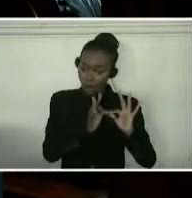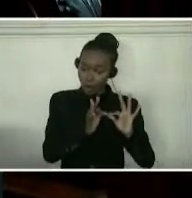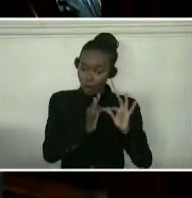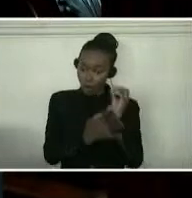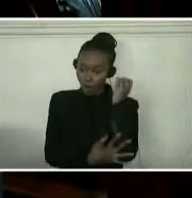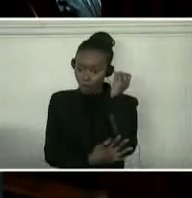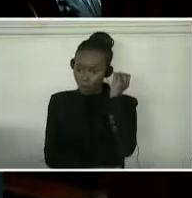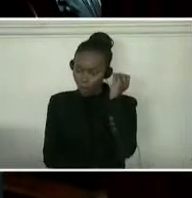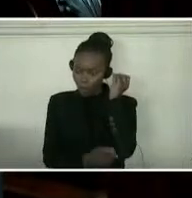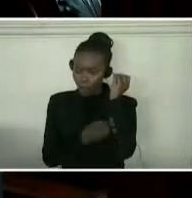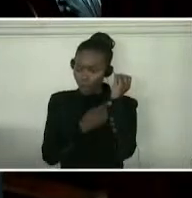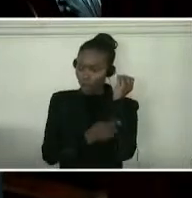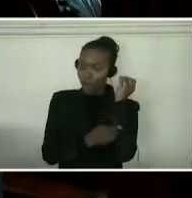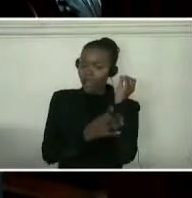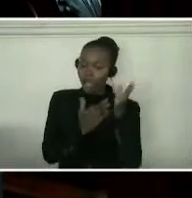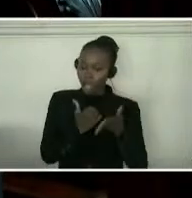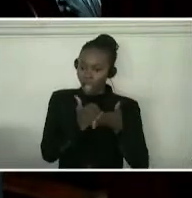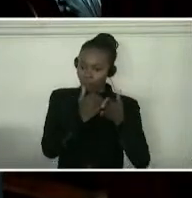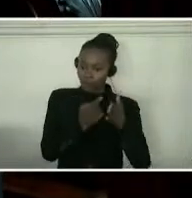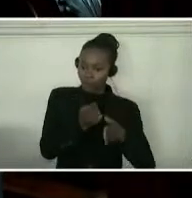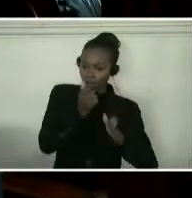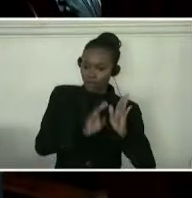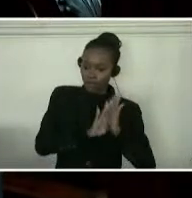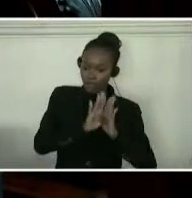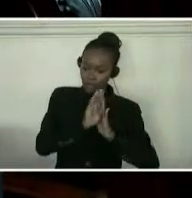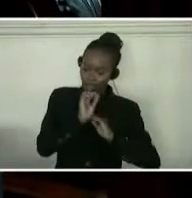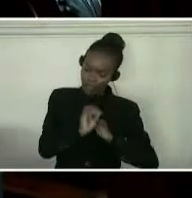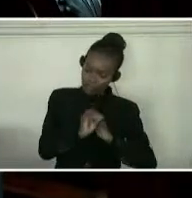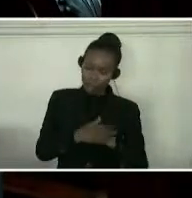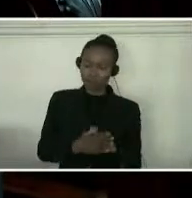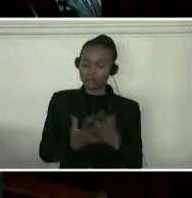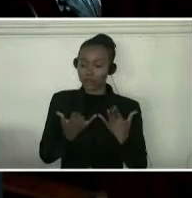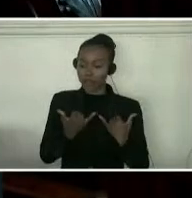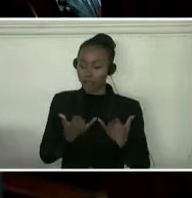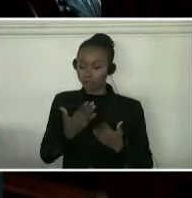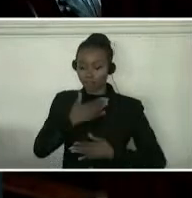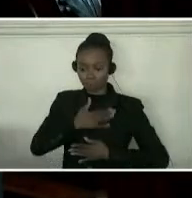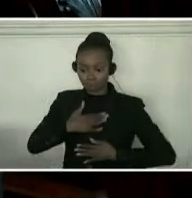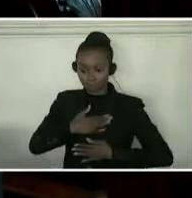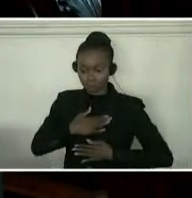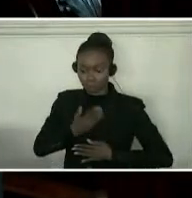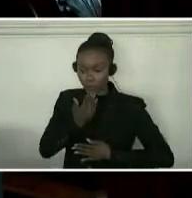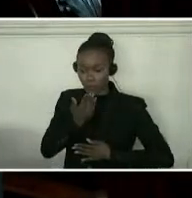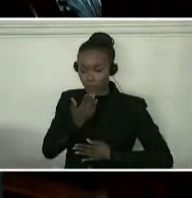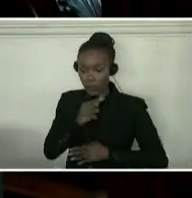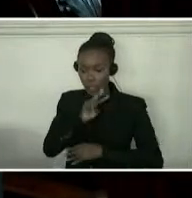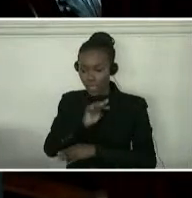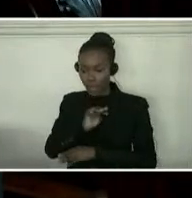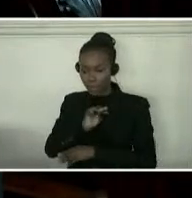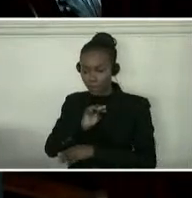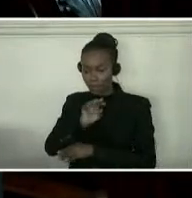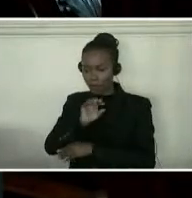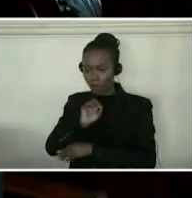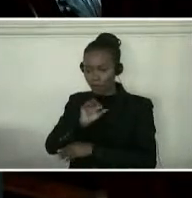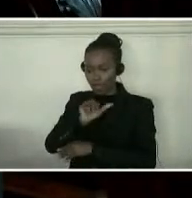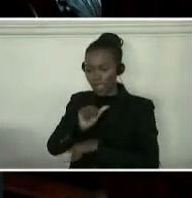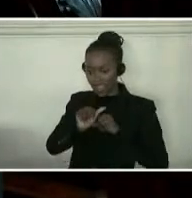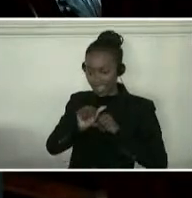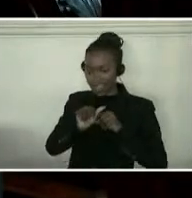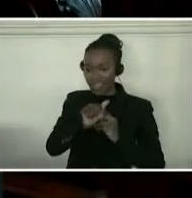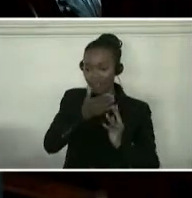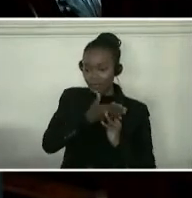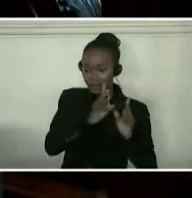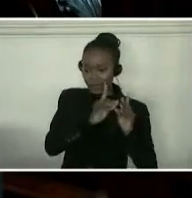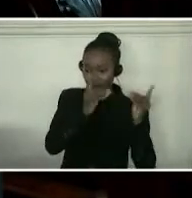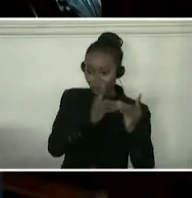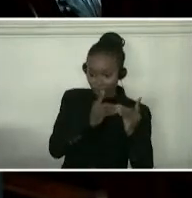on recreational facilities let's also appreciate the moa between the department and the municipalities on issues of